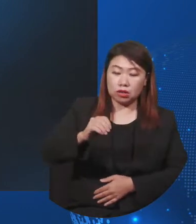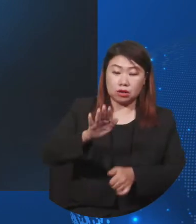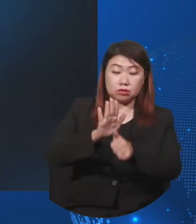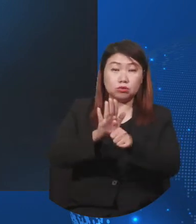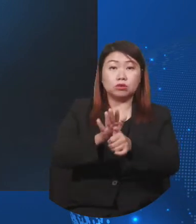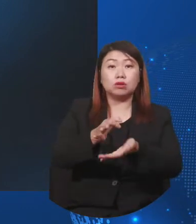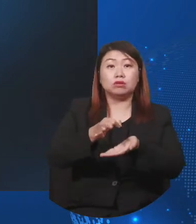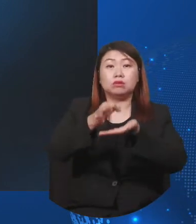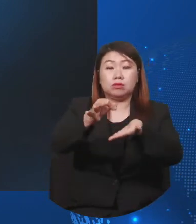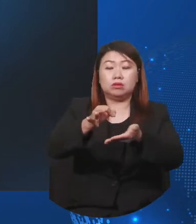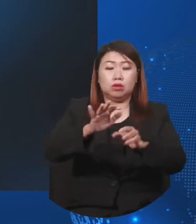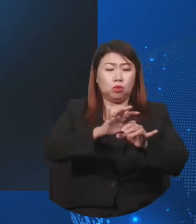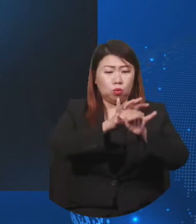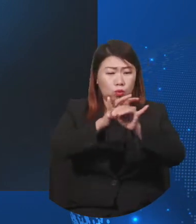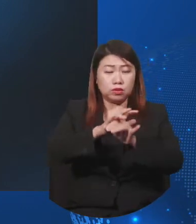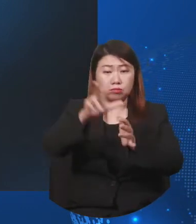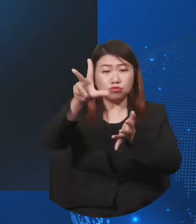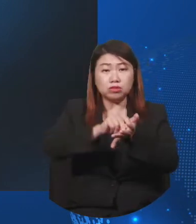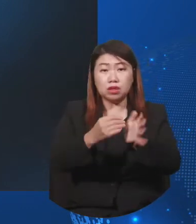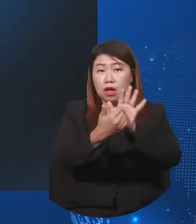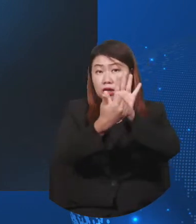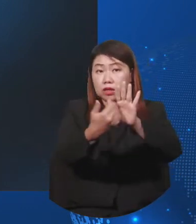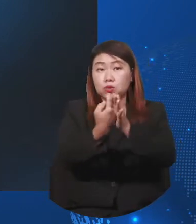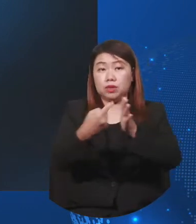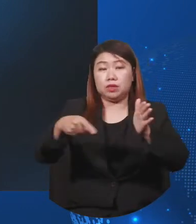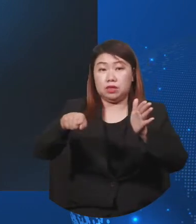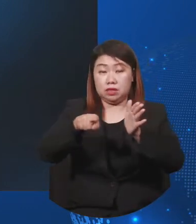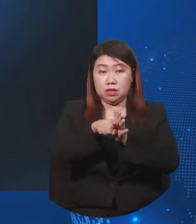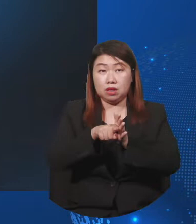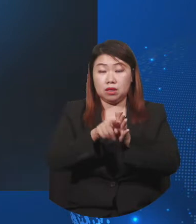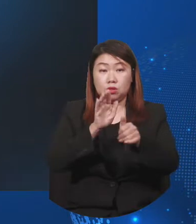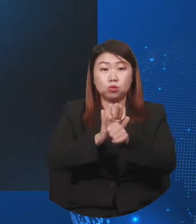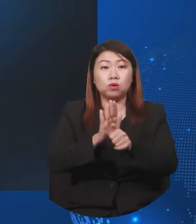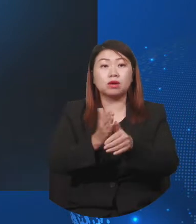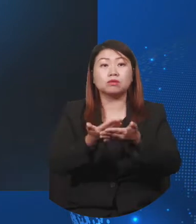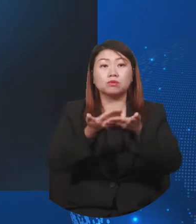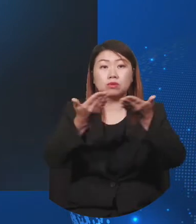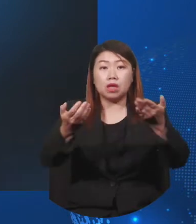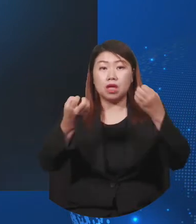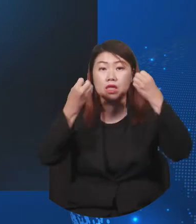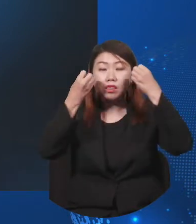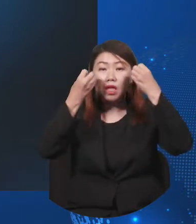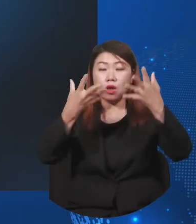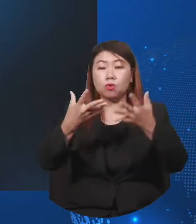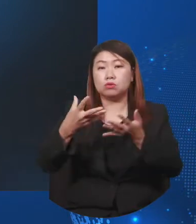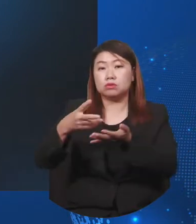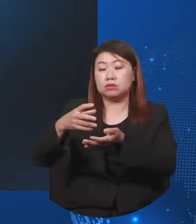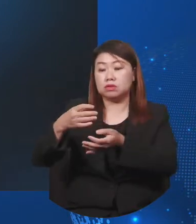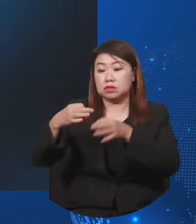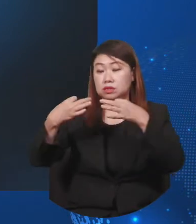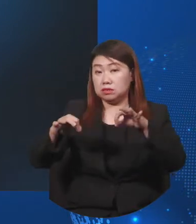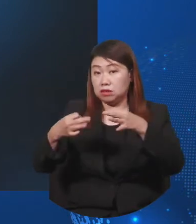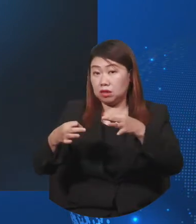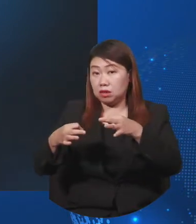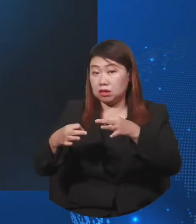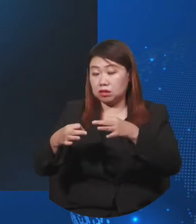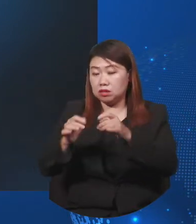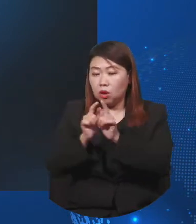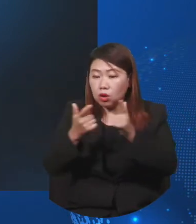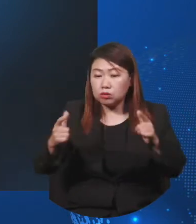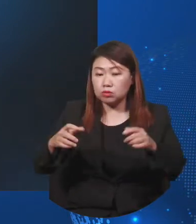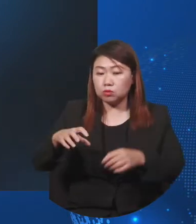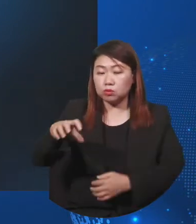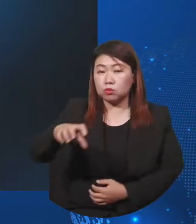BRICS new development bank also allocate about 15 million to its member countries to help